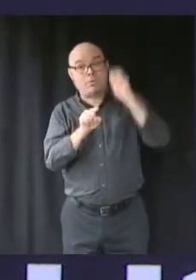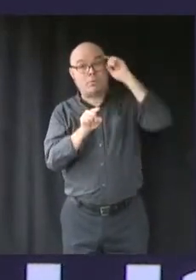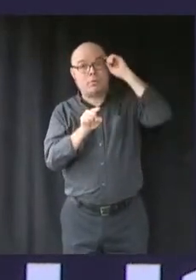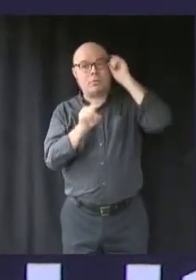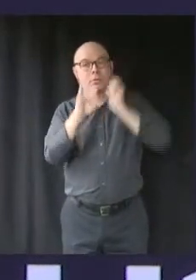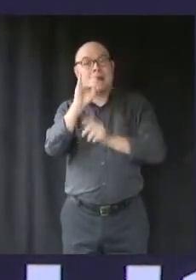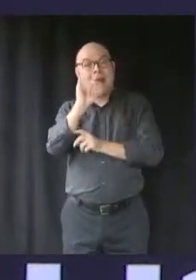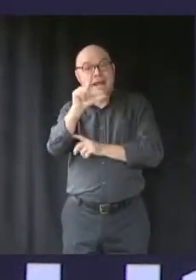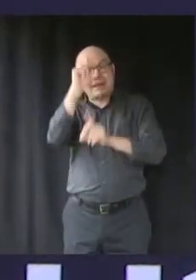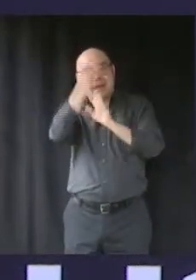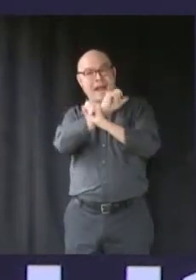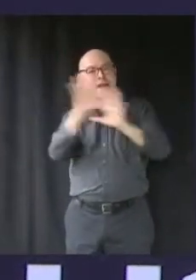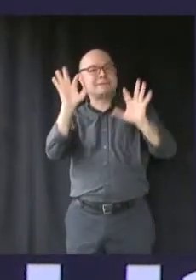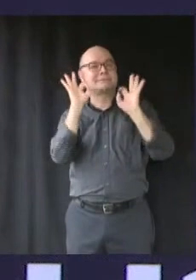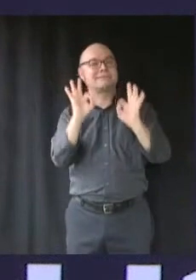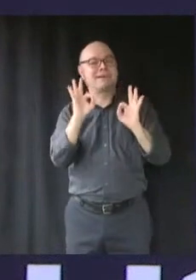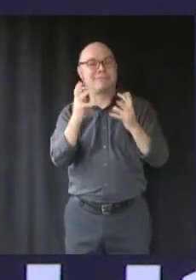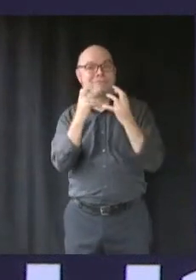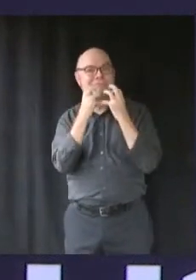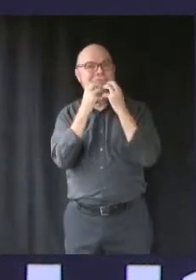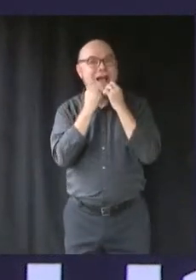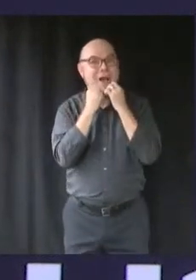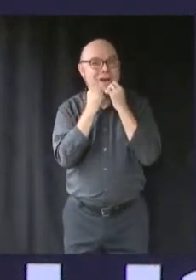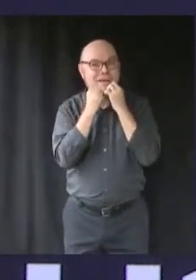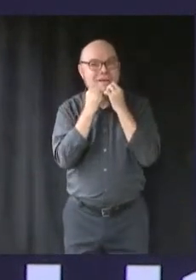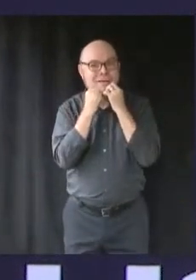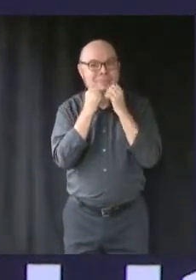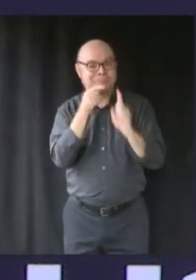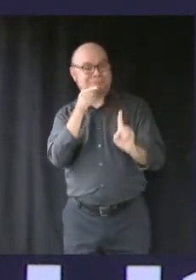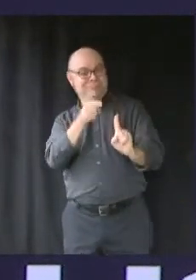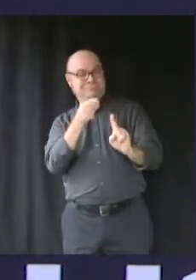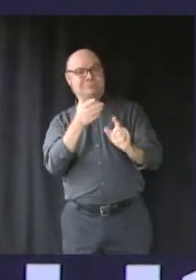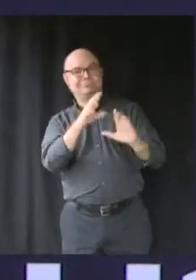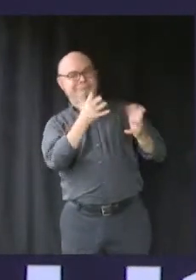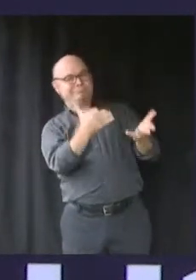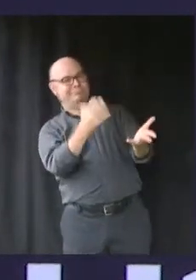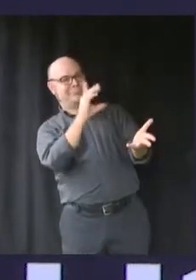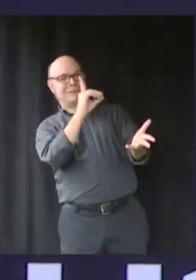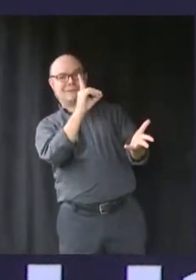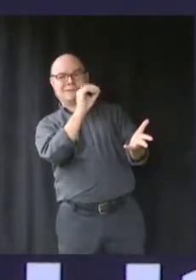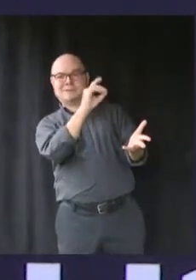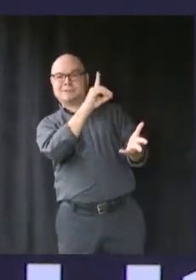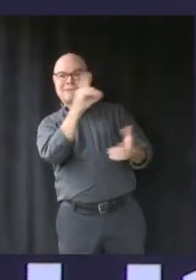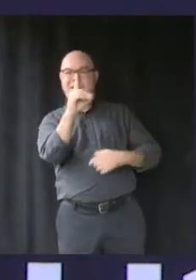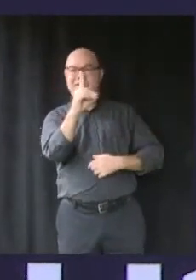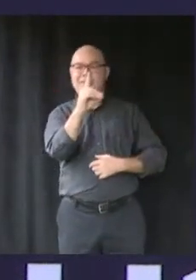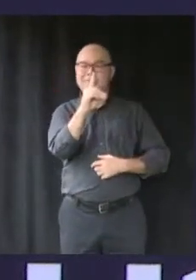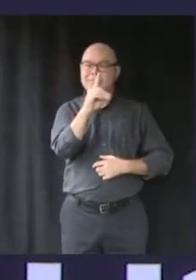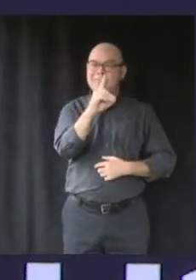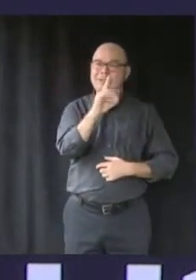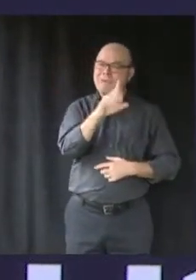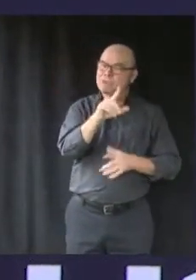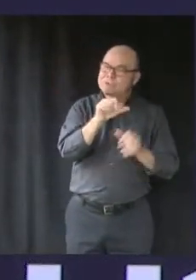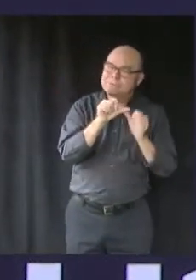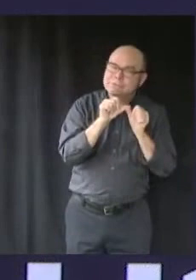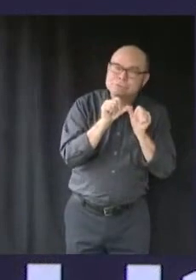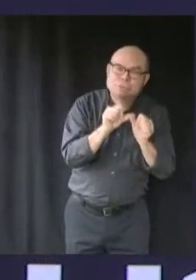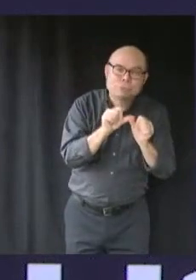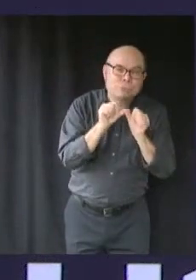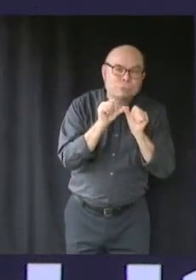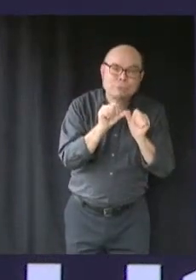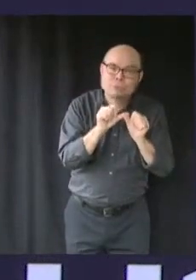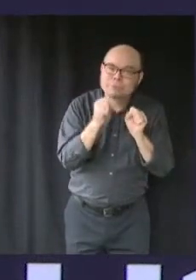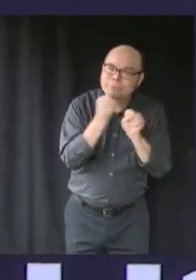for every day at that desk should continue to lead all of